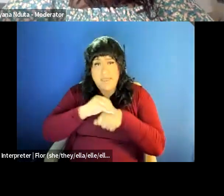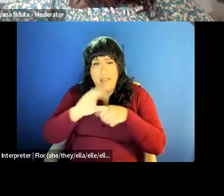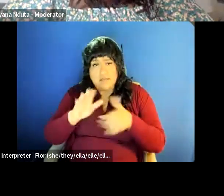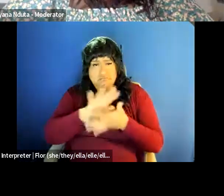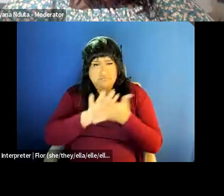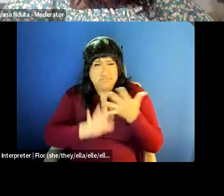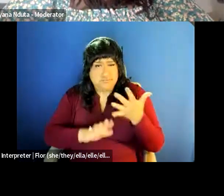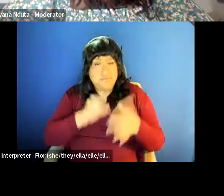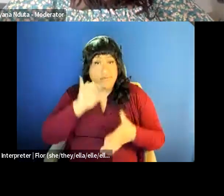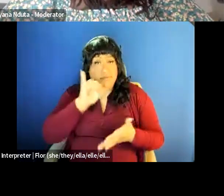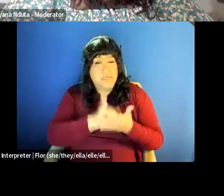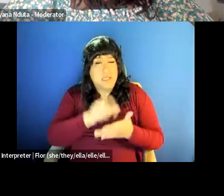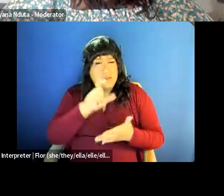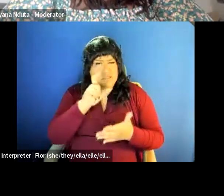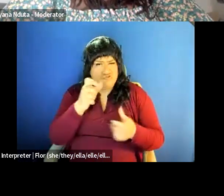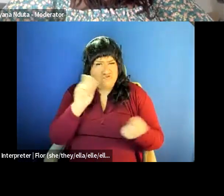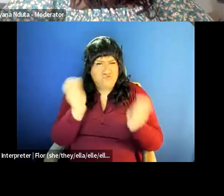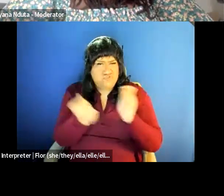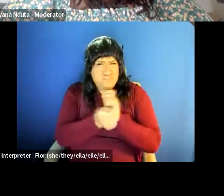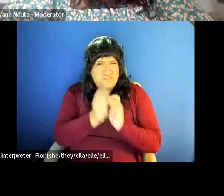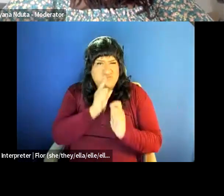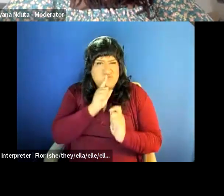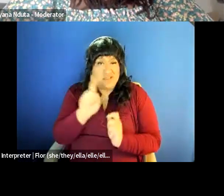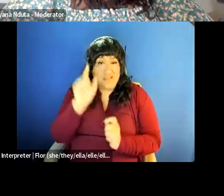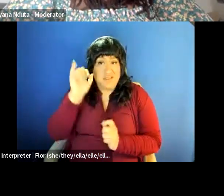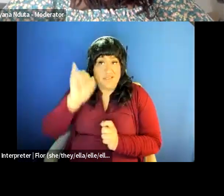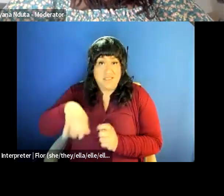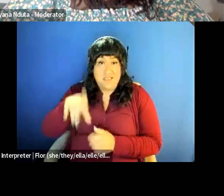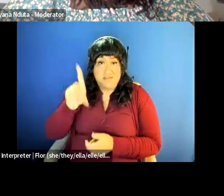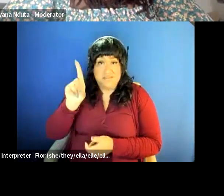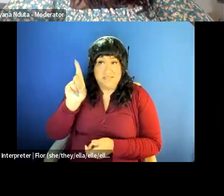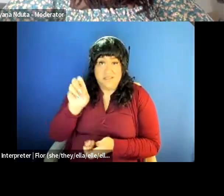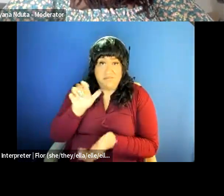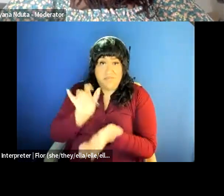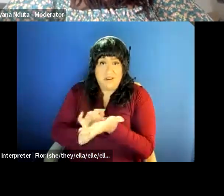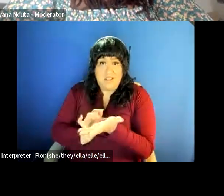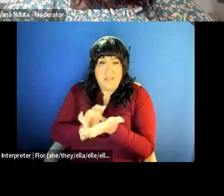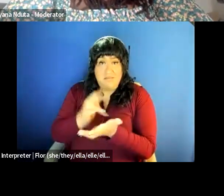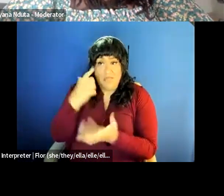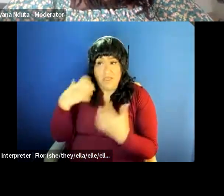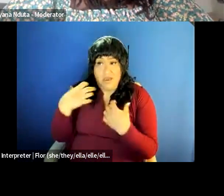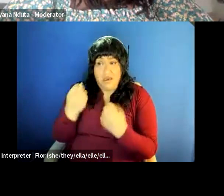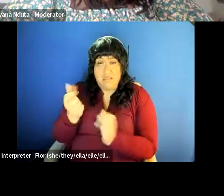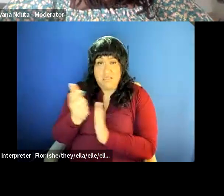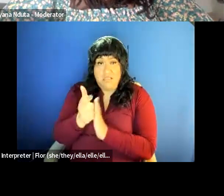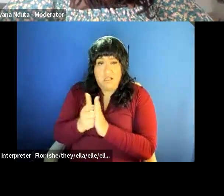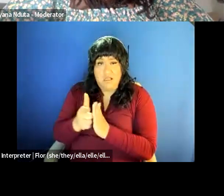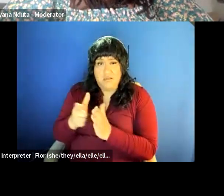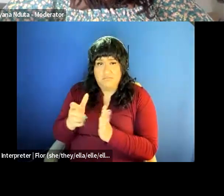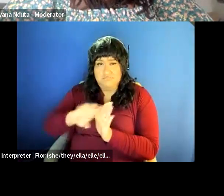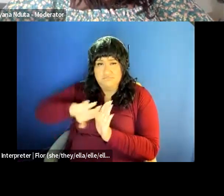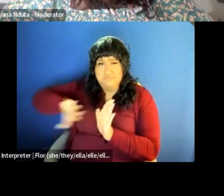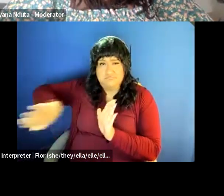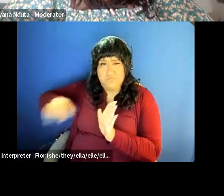to change. We need to really look at demedicalizing mental health laws. Those people should not be in charge of this. And then